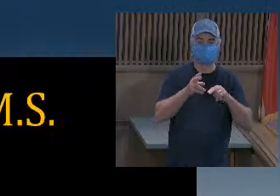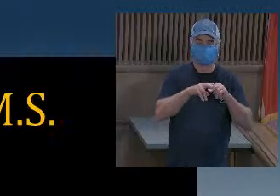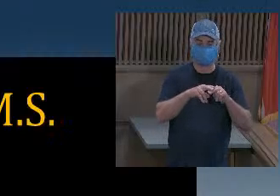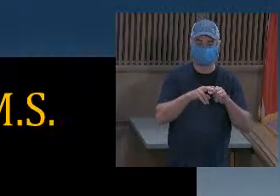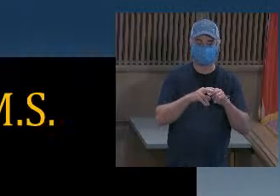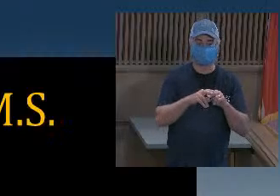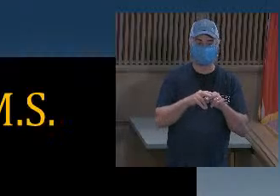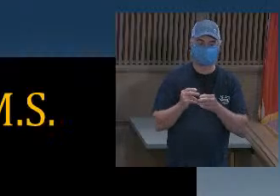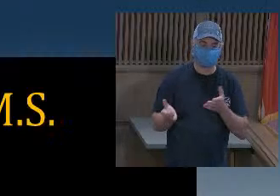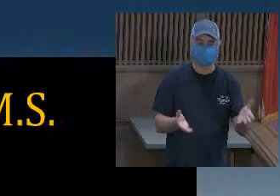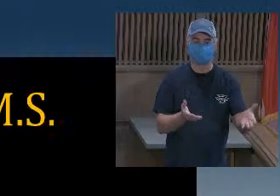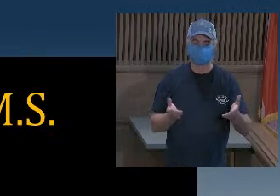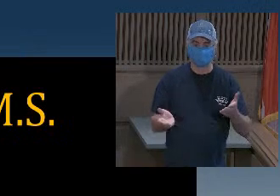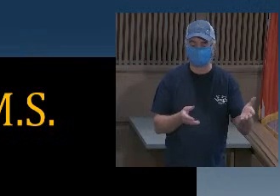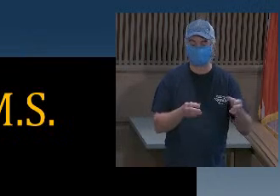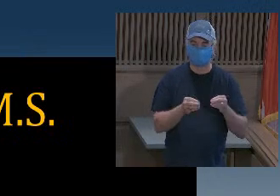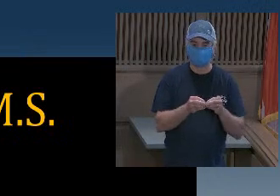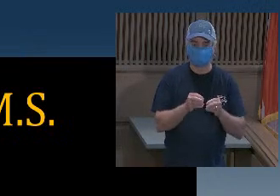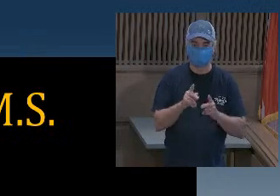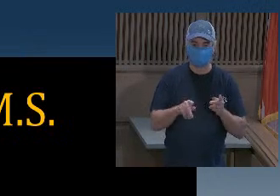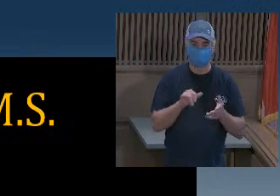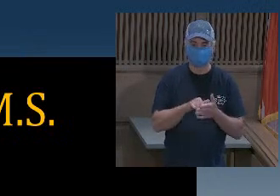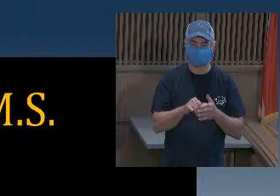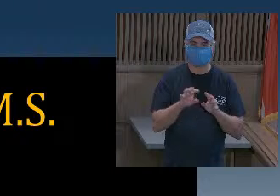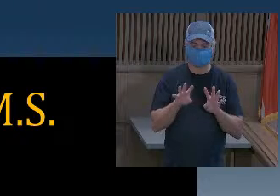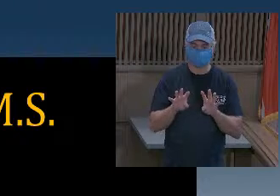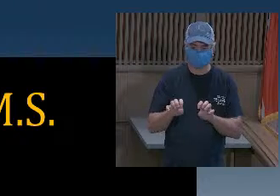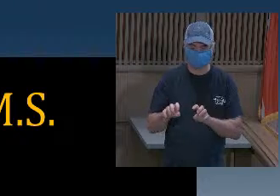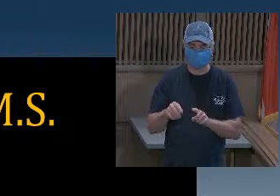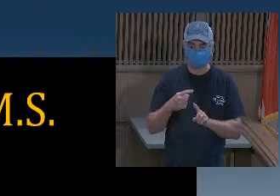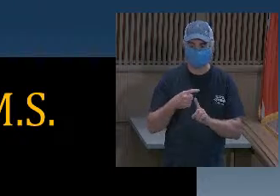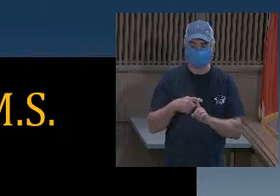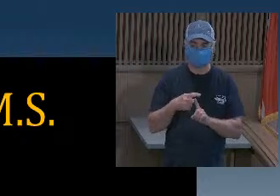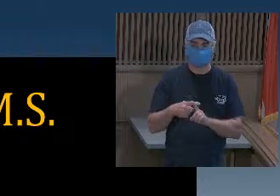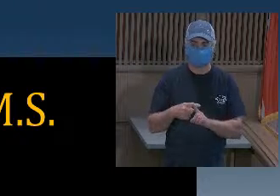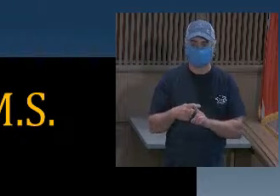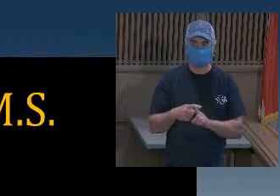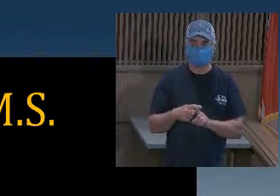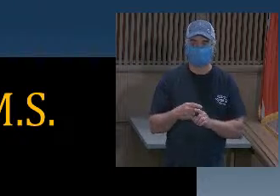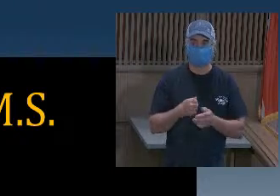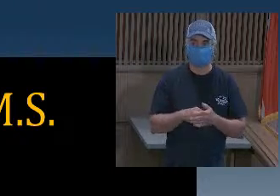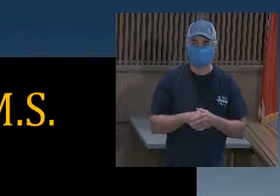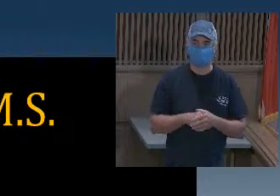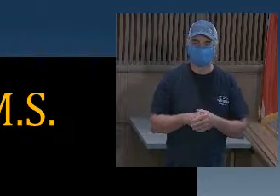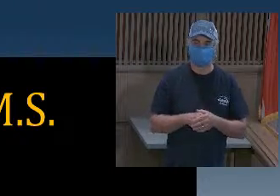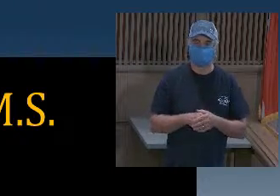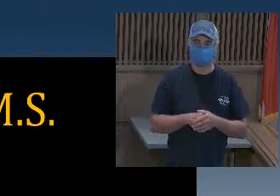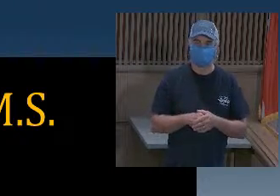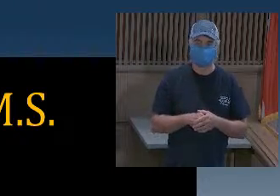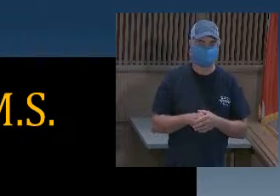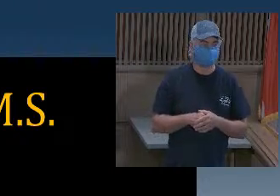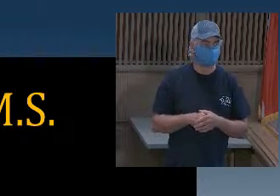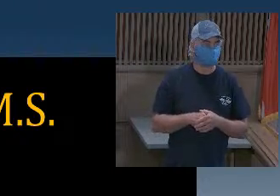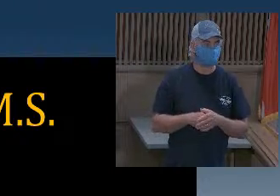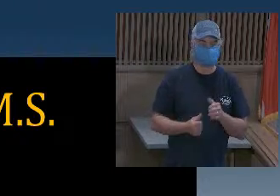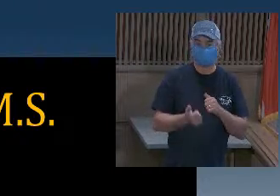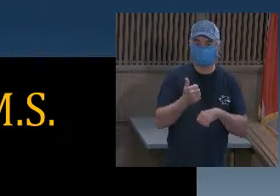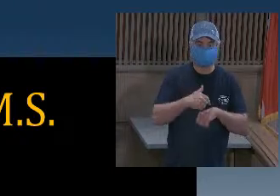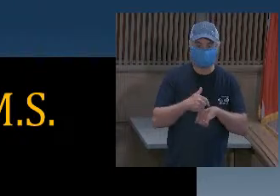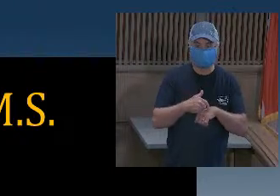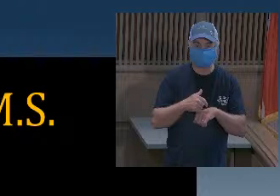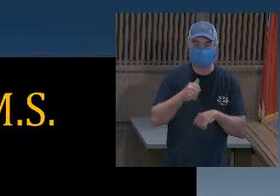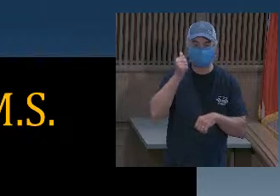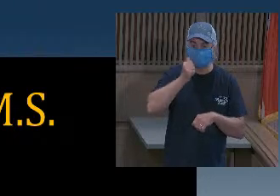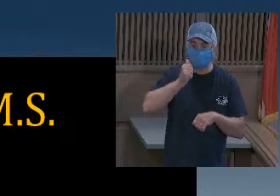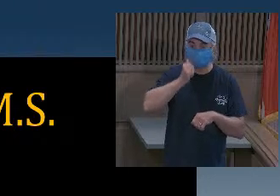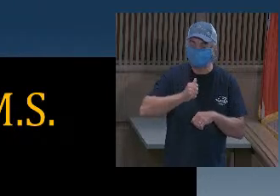climbing. We are currently treating or transporting 10 to 12 patients that are confirmed positive a day.